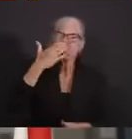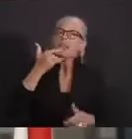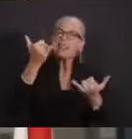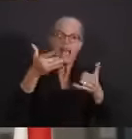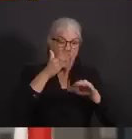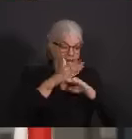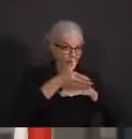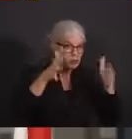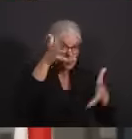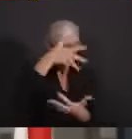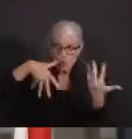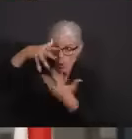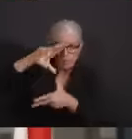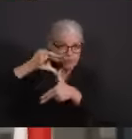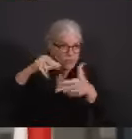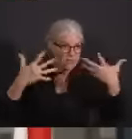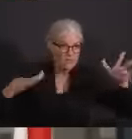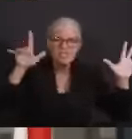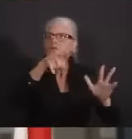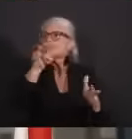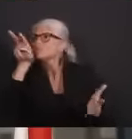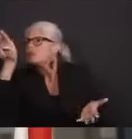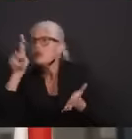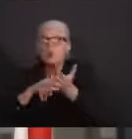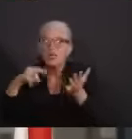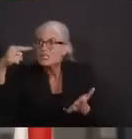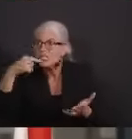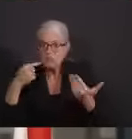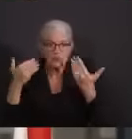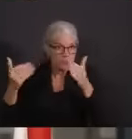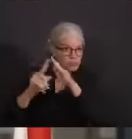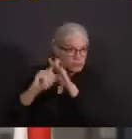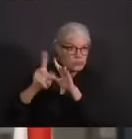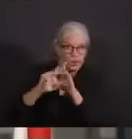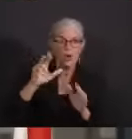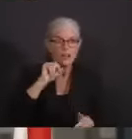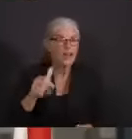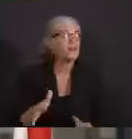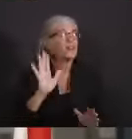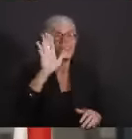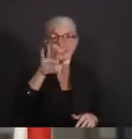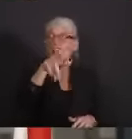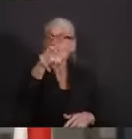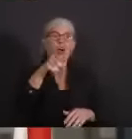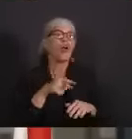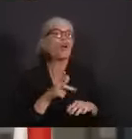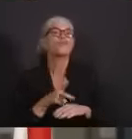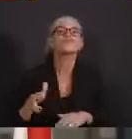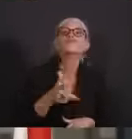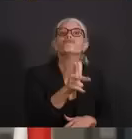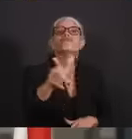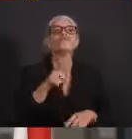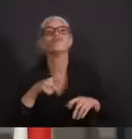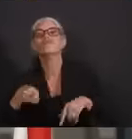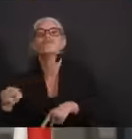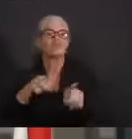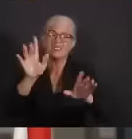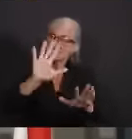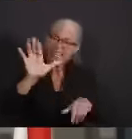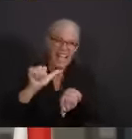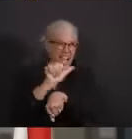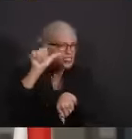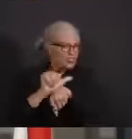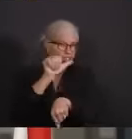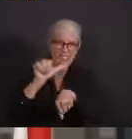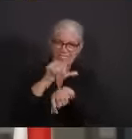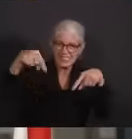go outside or to return home. Do not venture out. Hazardous materials, debris, and flooding could still be present. Do not attempt